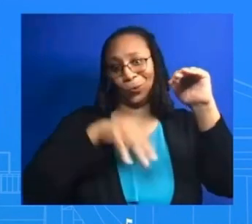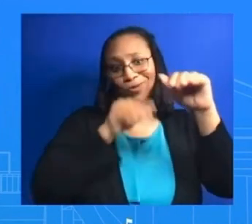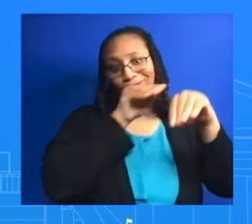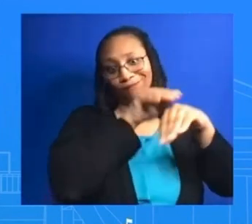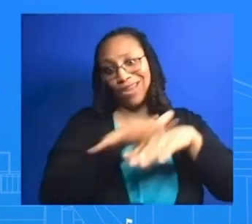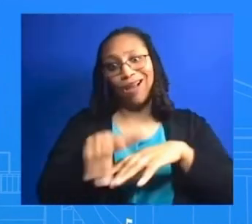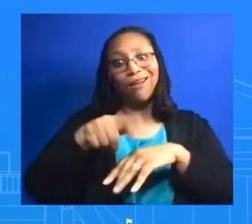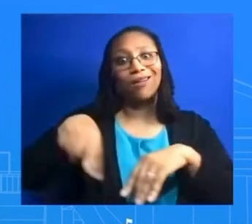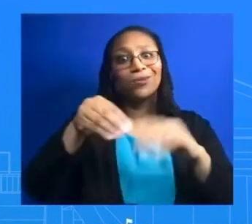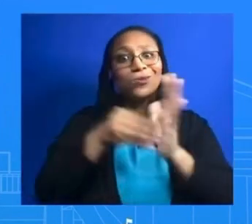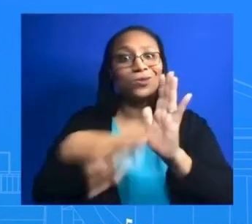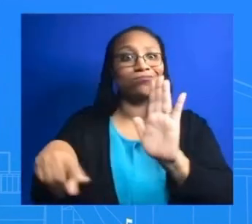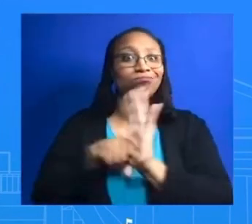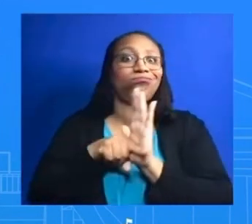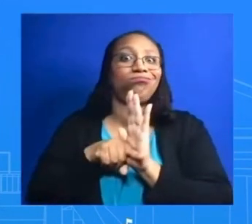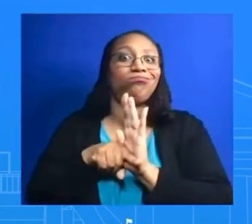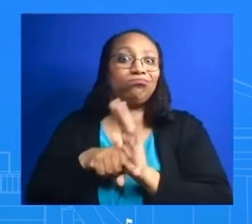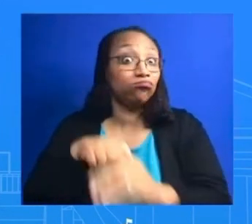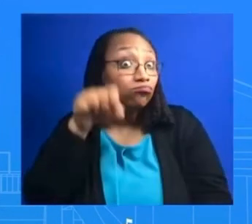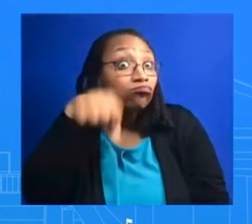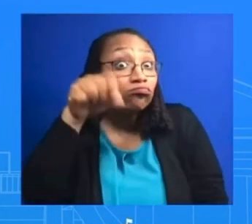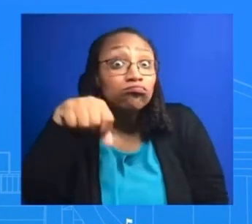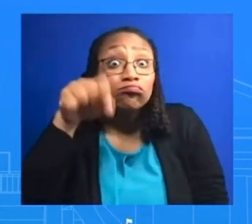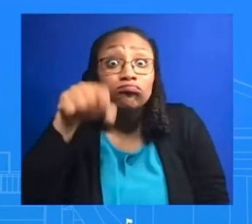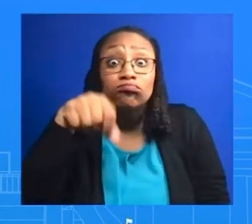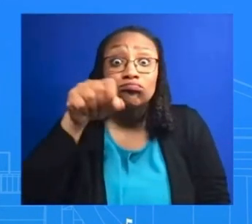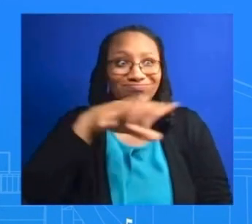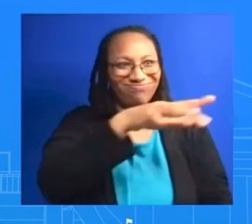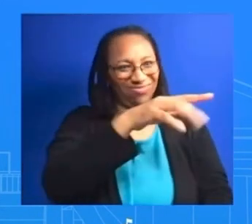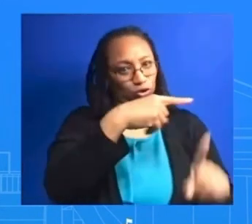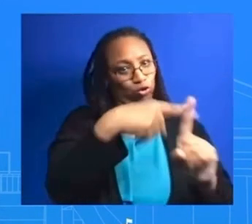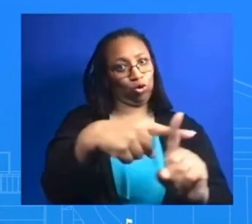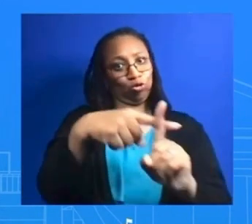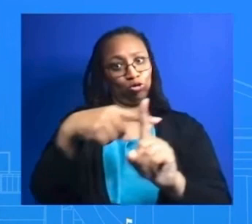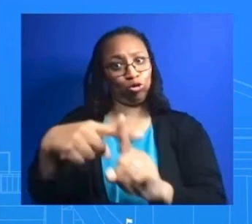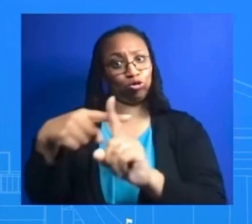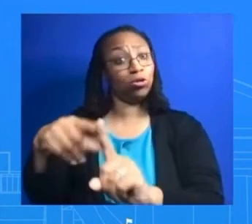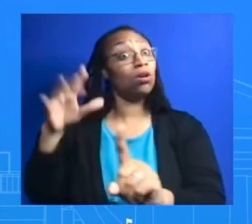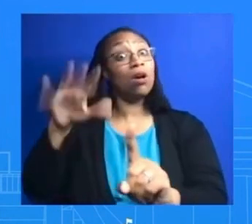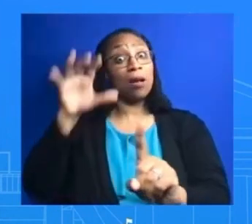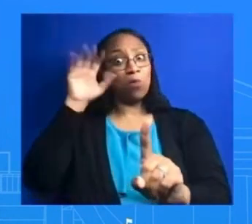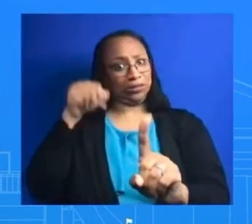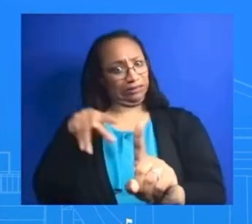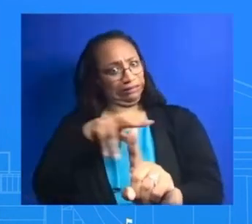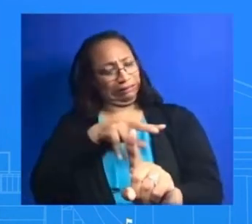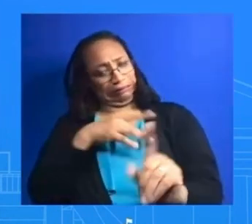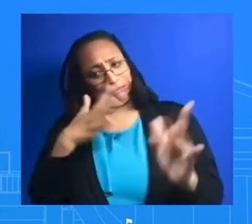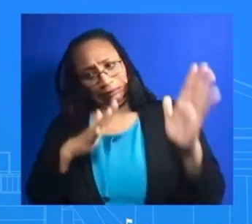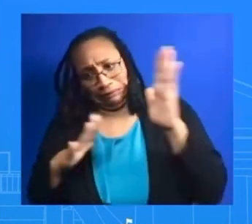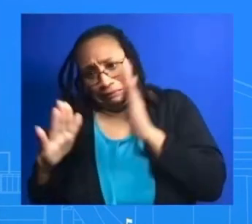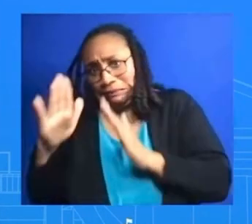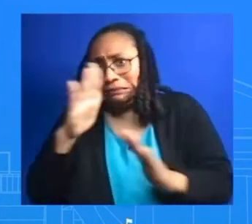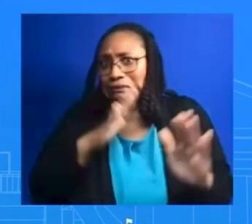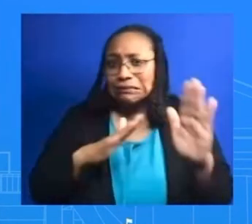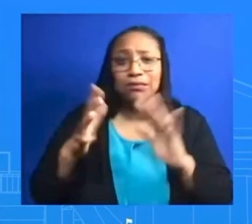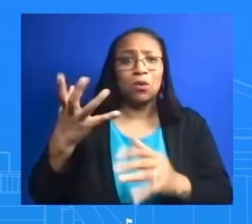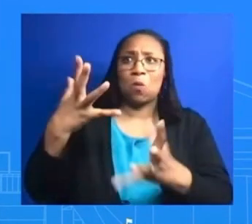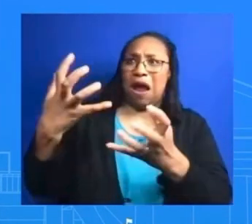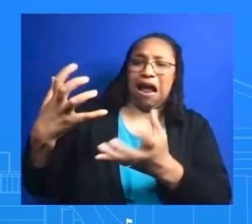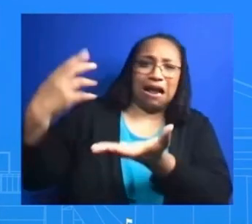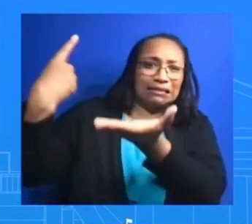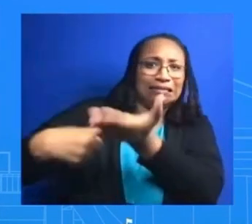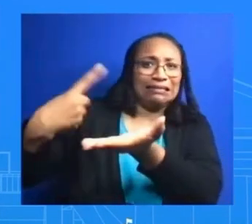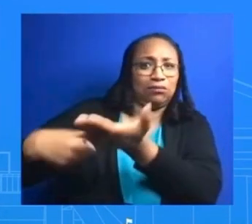talk through what those may be. But as we said, there's another goal here, which is to ease some of that cost in the